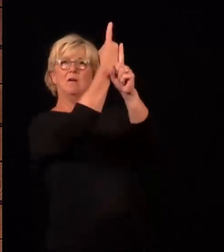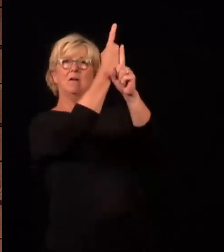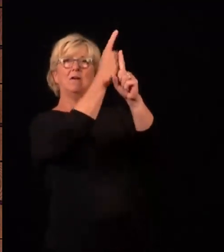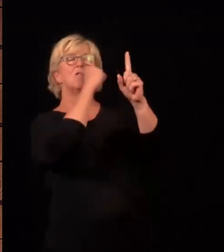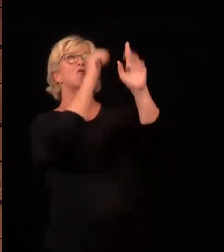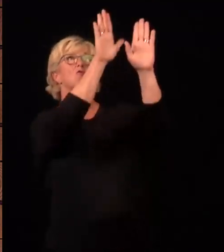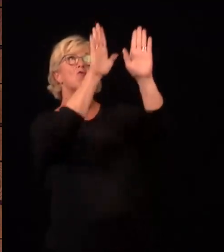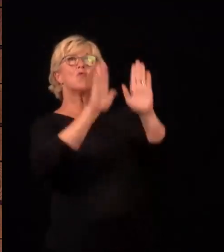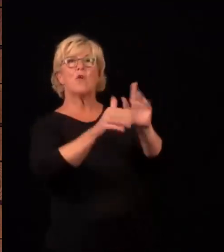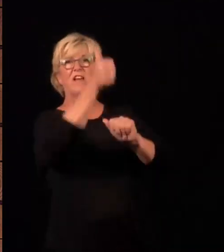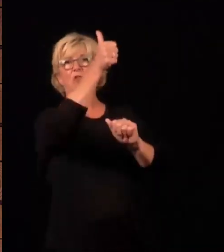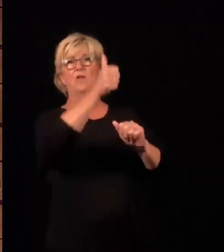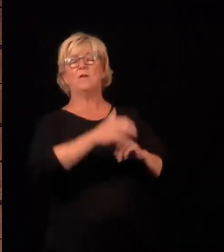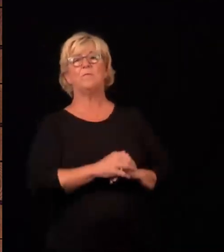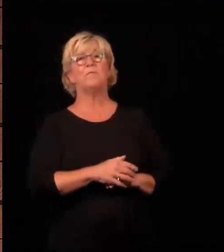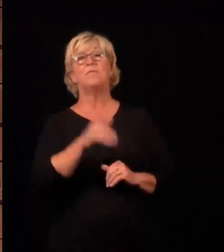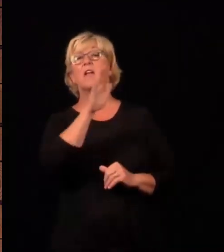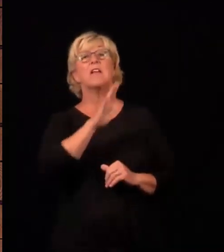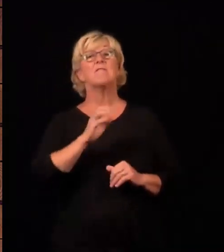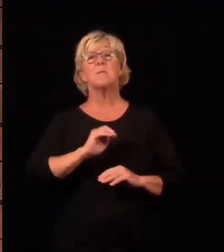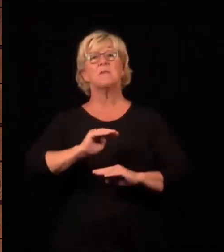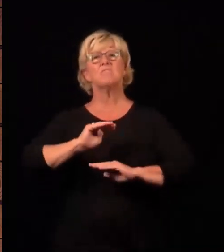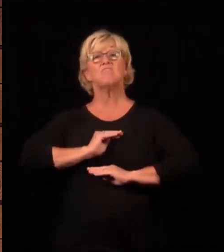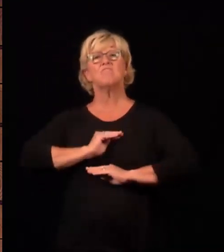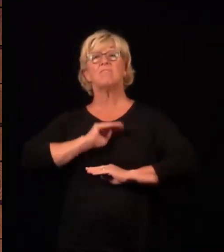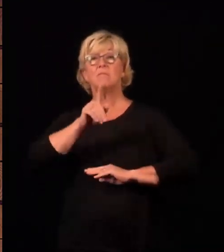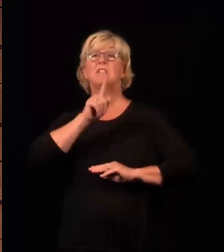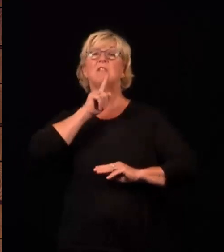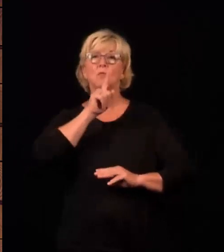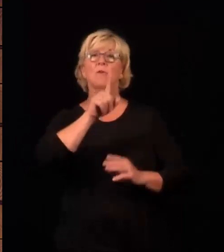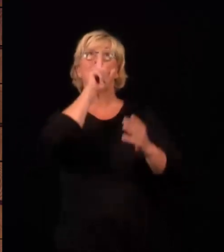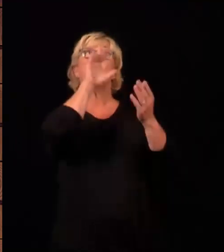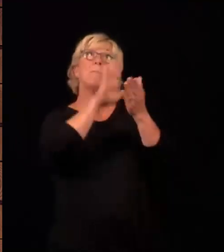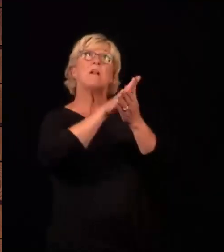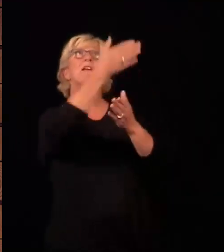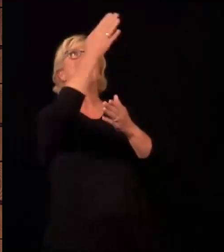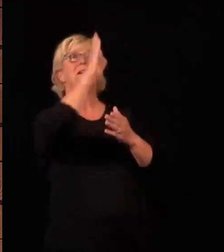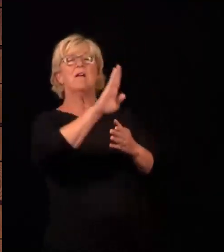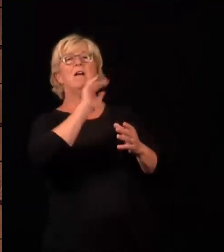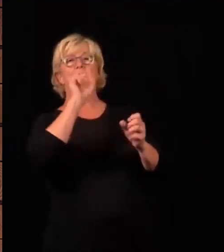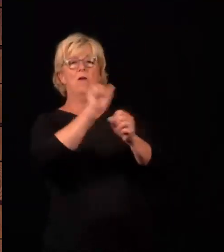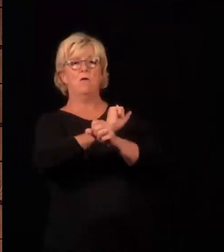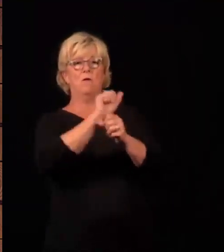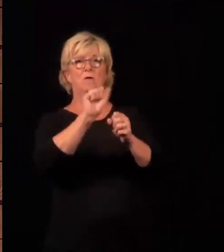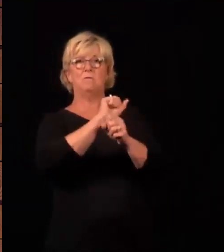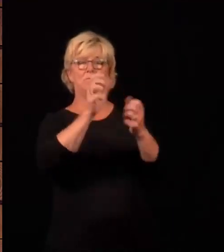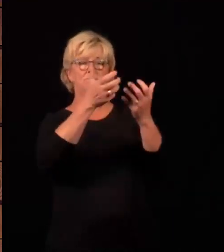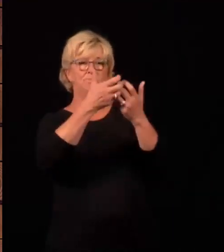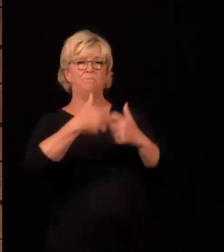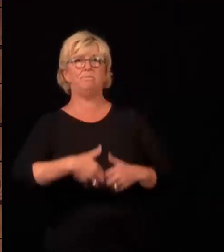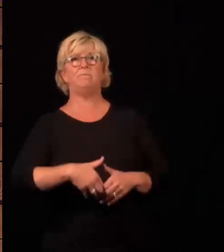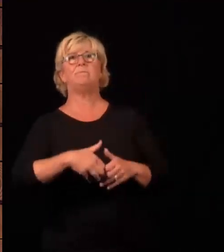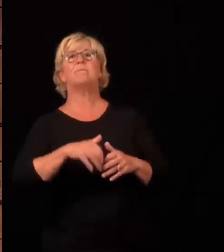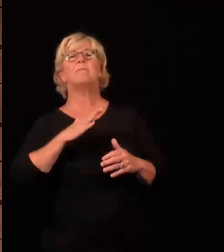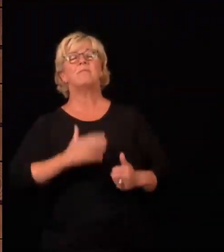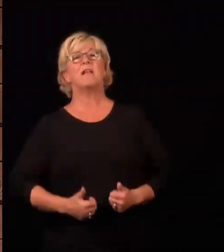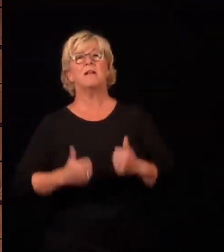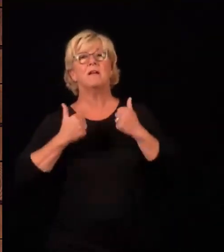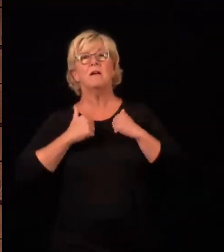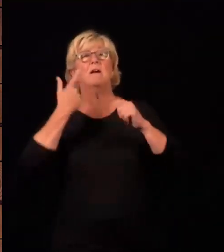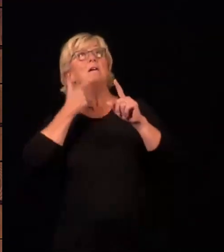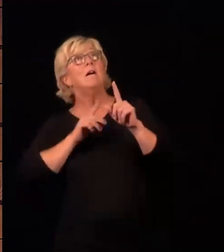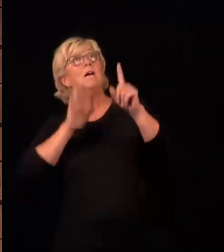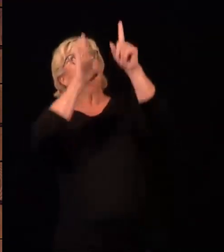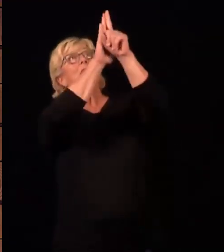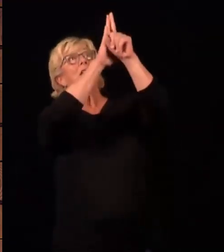is greater. You'll never be content until you truly believe that God is working out the events of life for